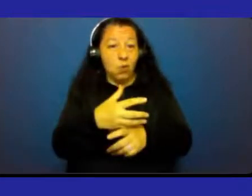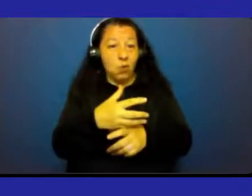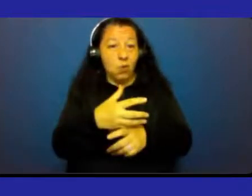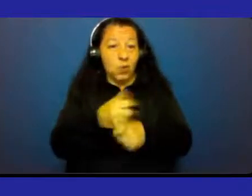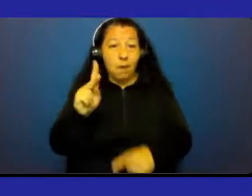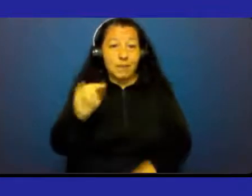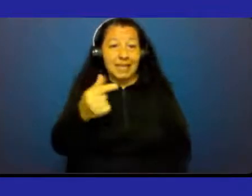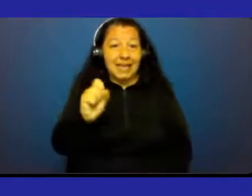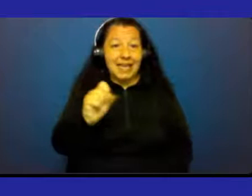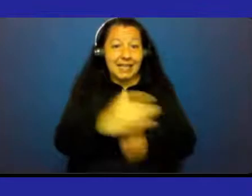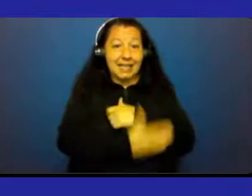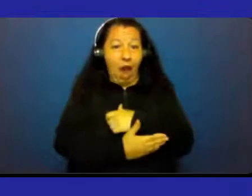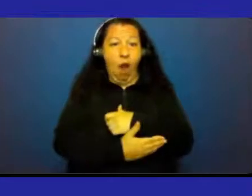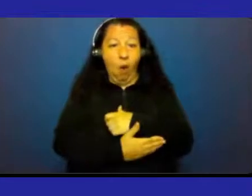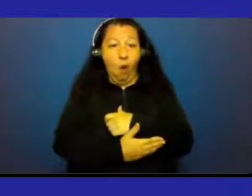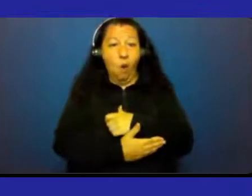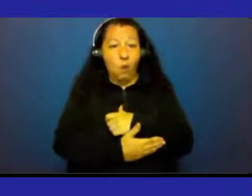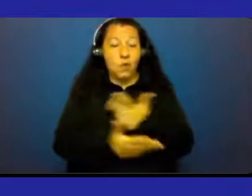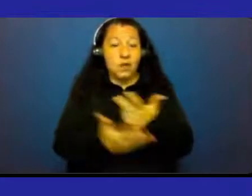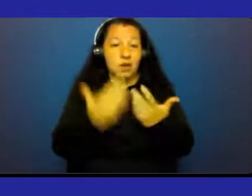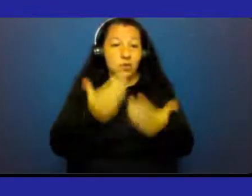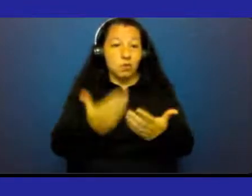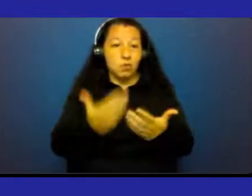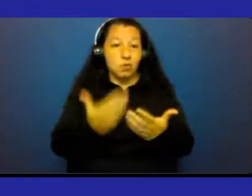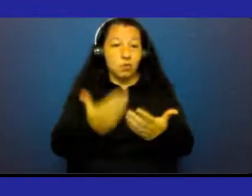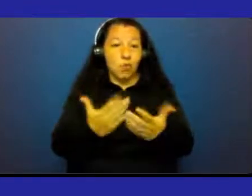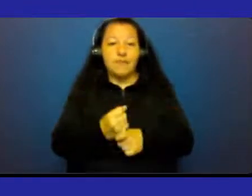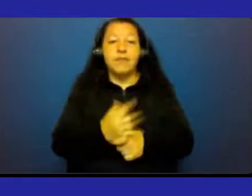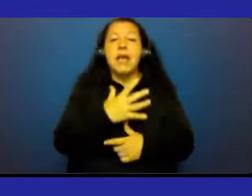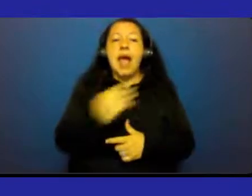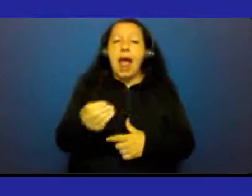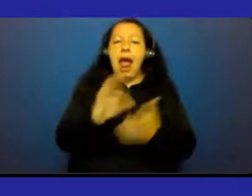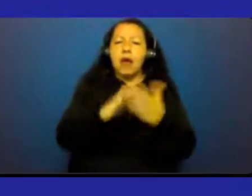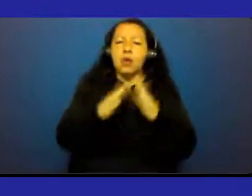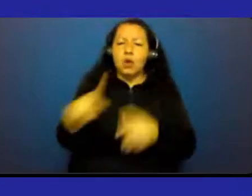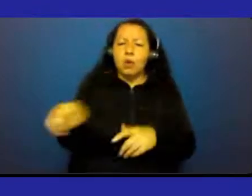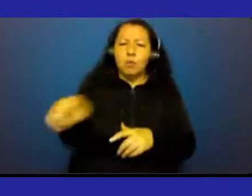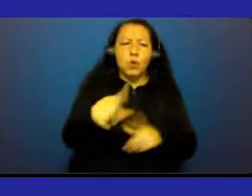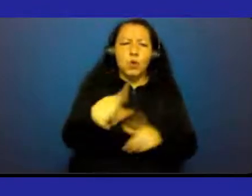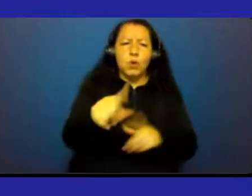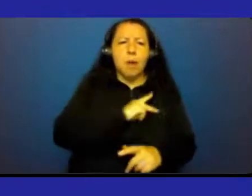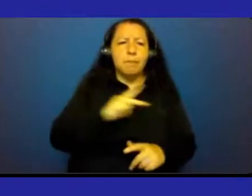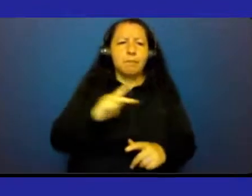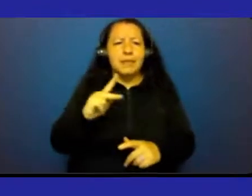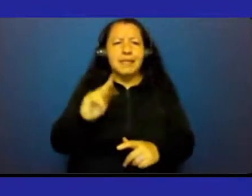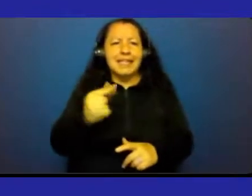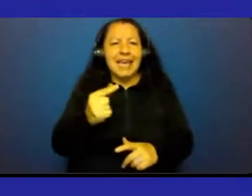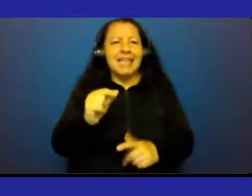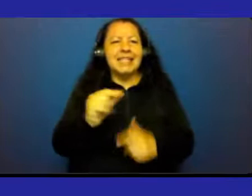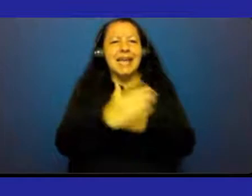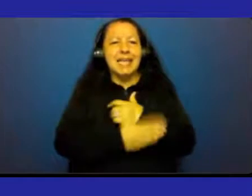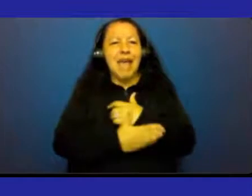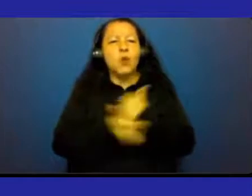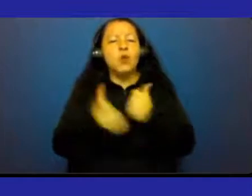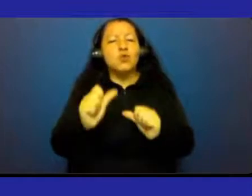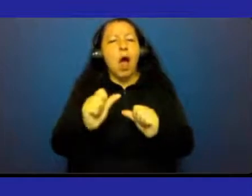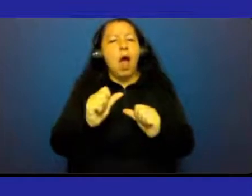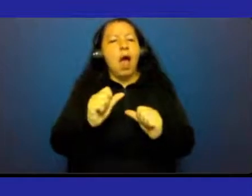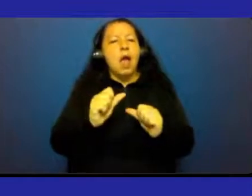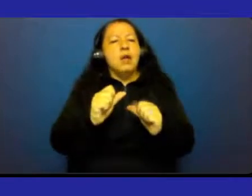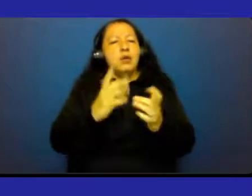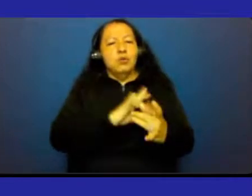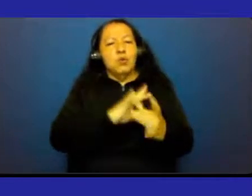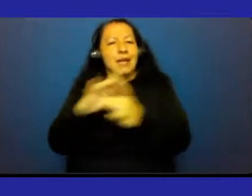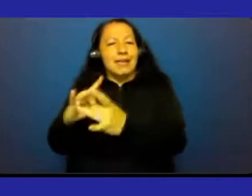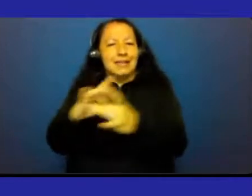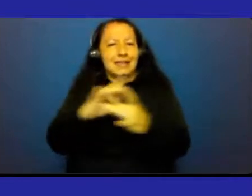formed outreach committee who is striving to bridge the gap between the hospital and the community. I thank you